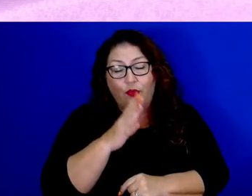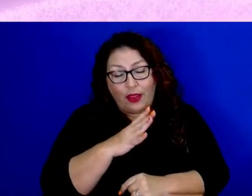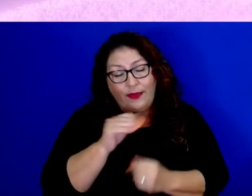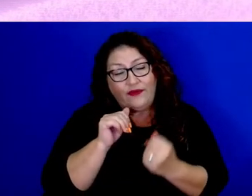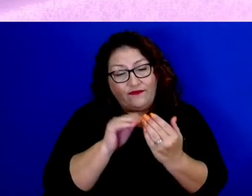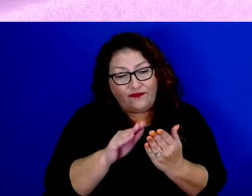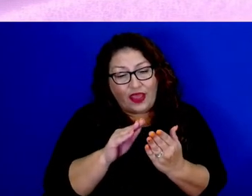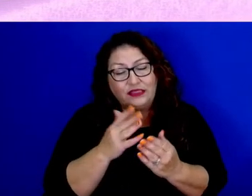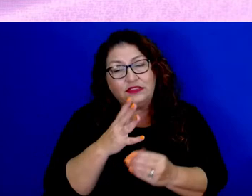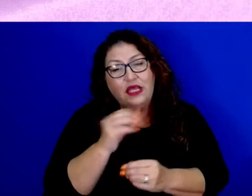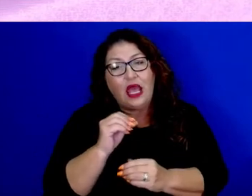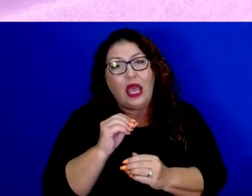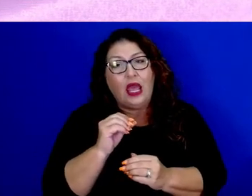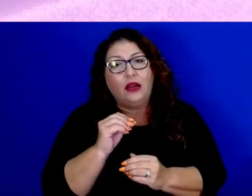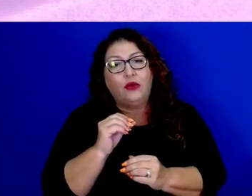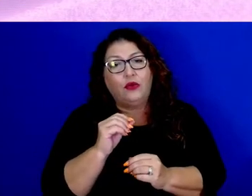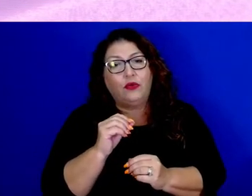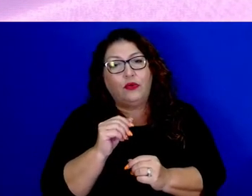would like to enter into politics.